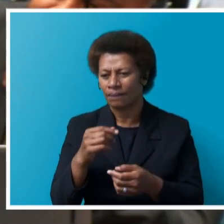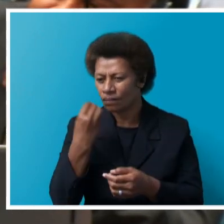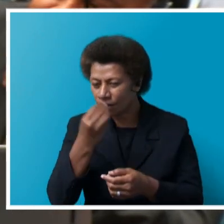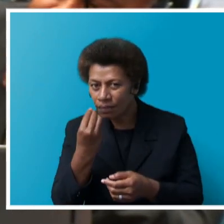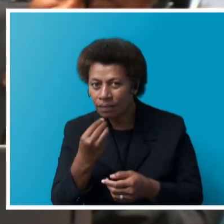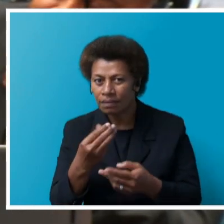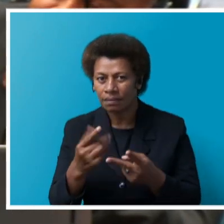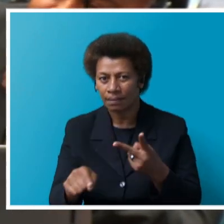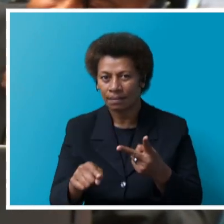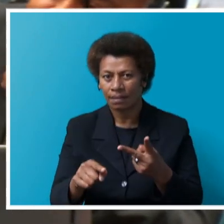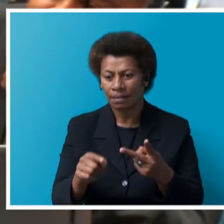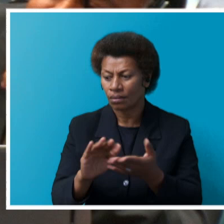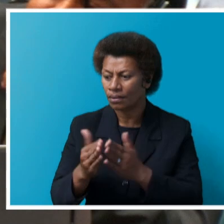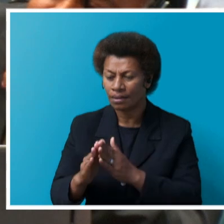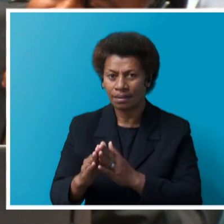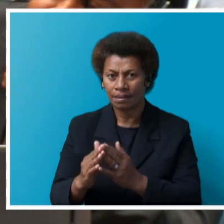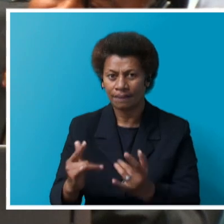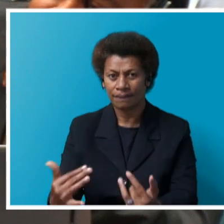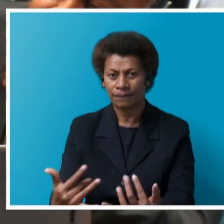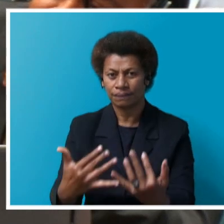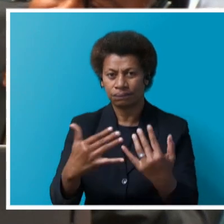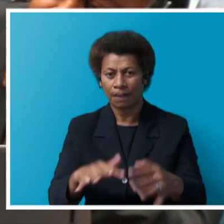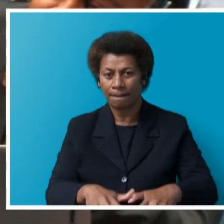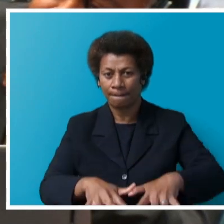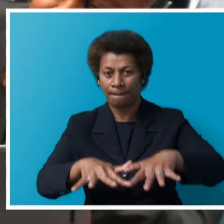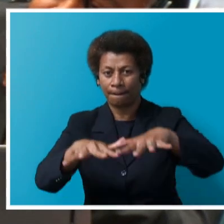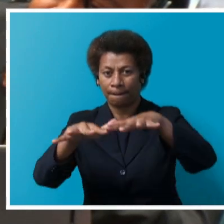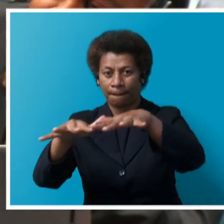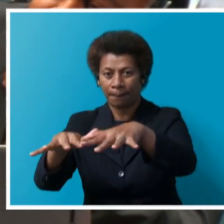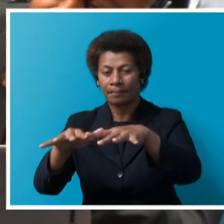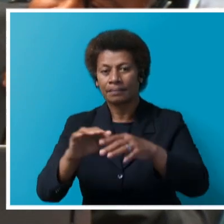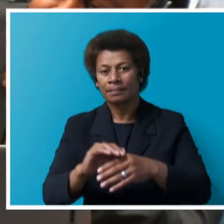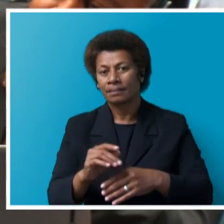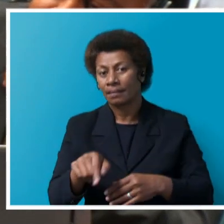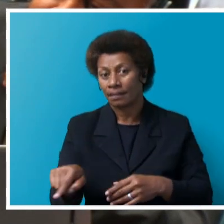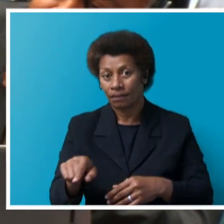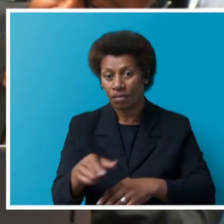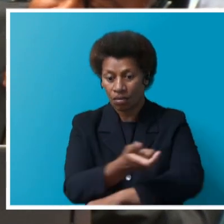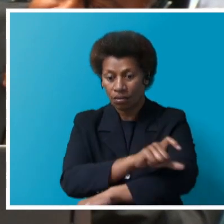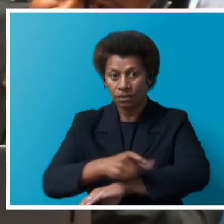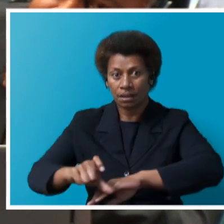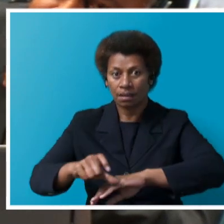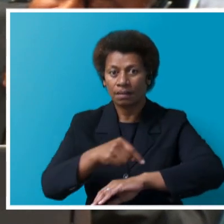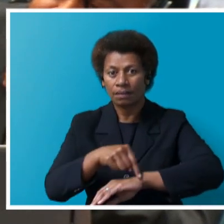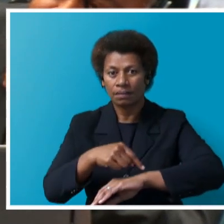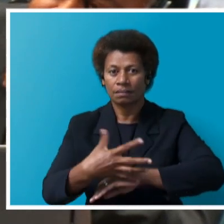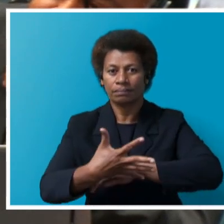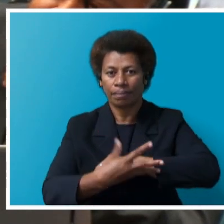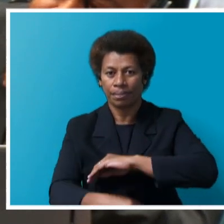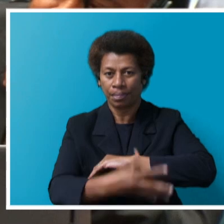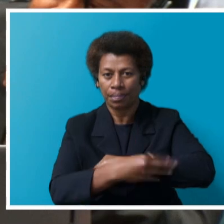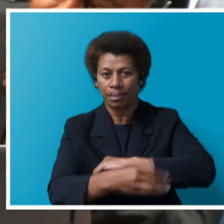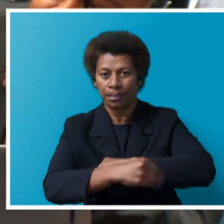frequent flooding, from coastal erosion to accelerated infrastructure deterioration due